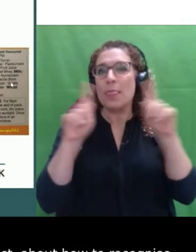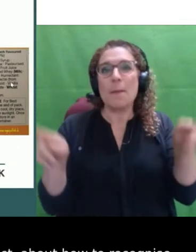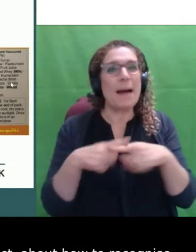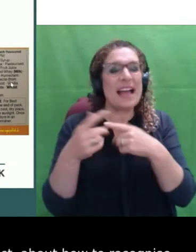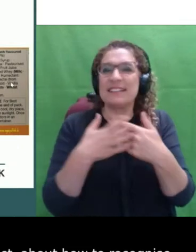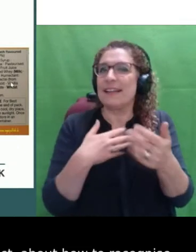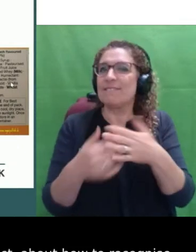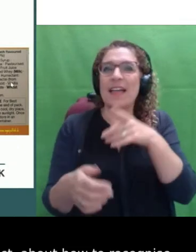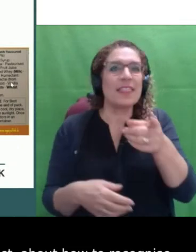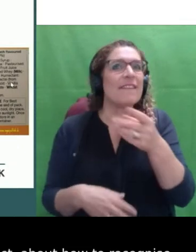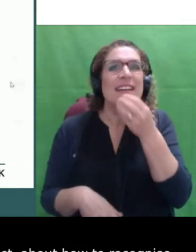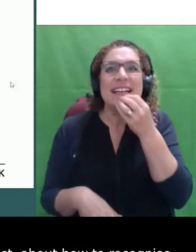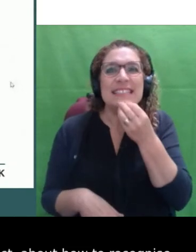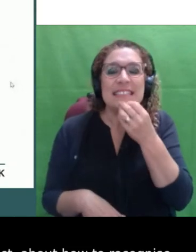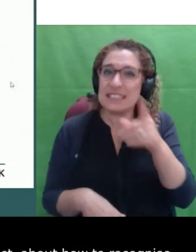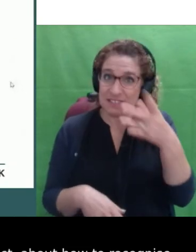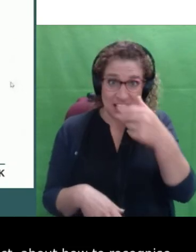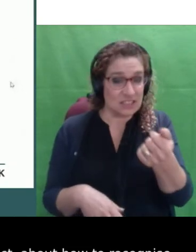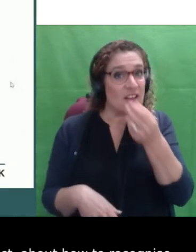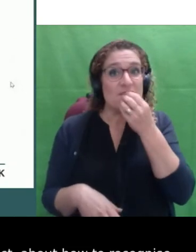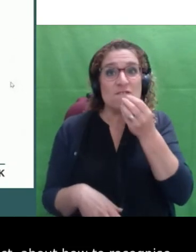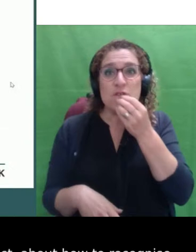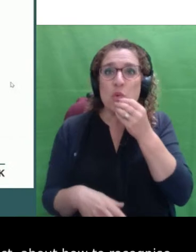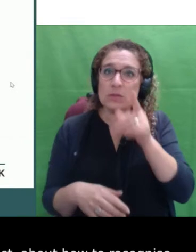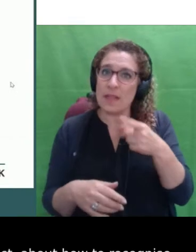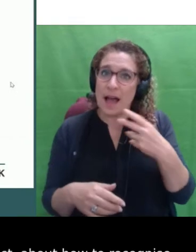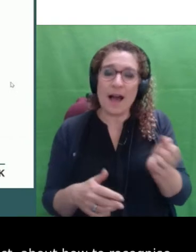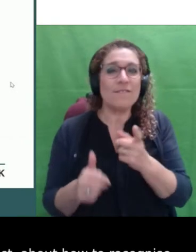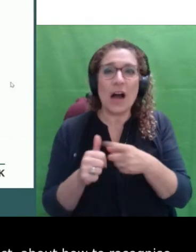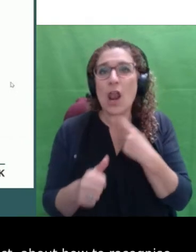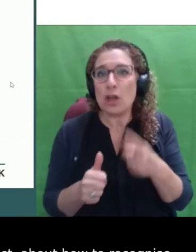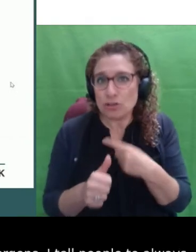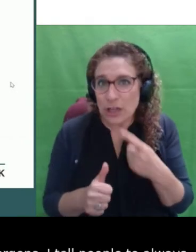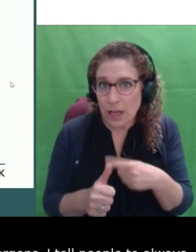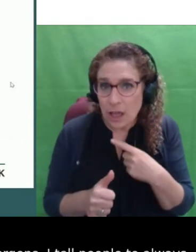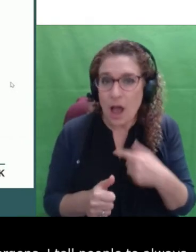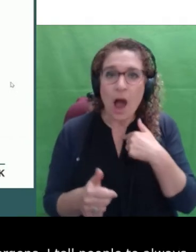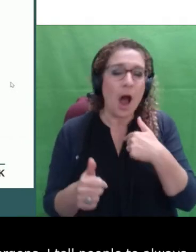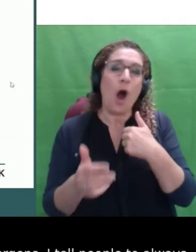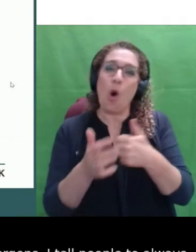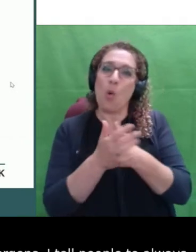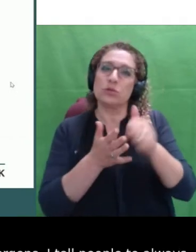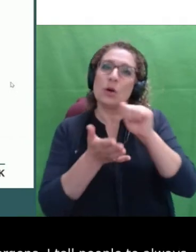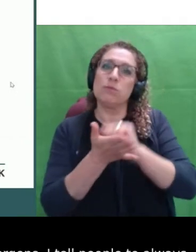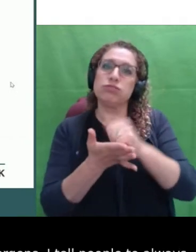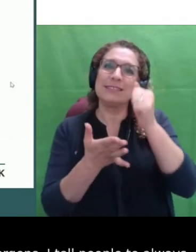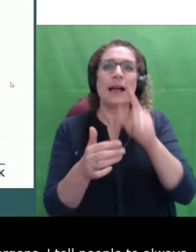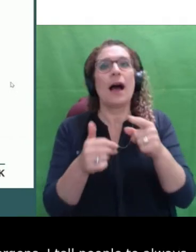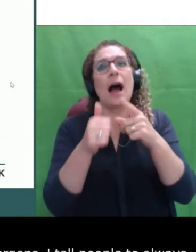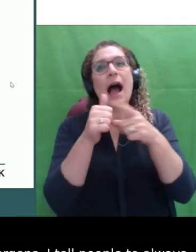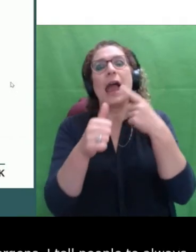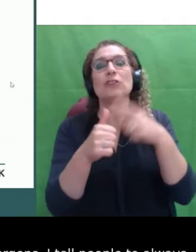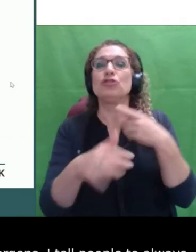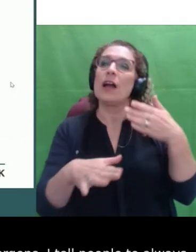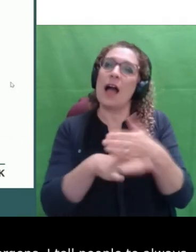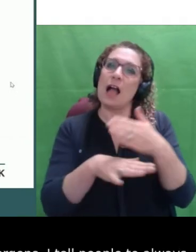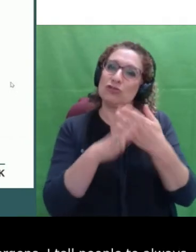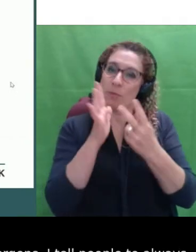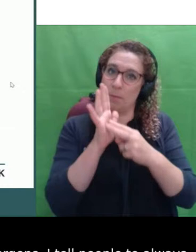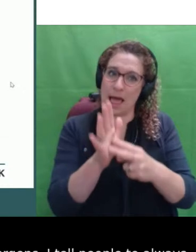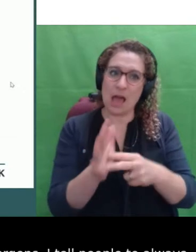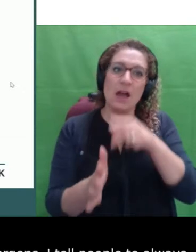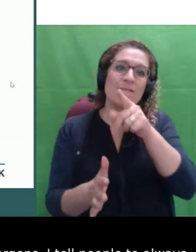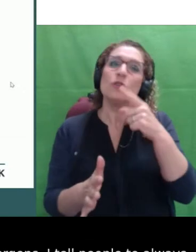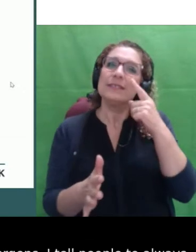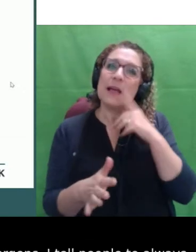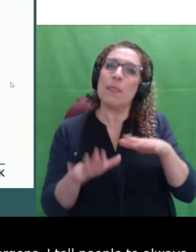see does it contain the foods that they're allergic to i also always print them off an allergy action plan so if you go to the british society website